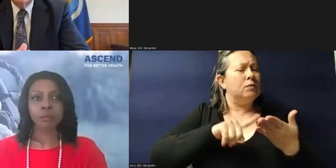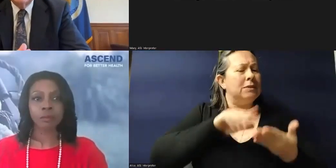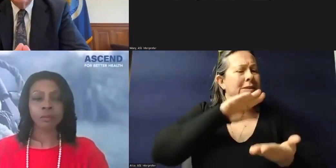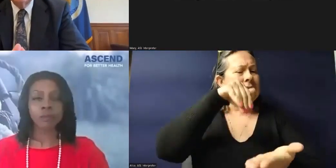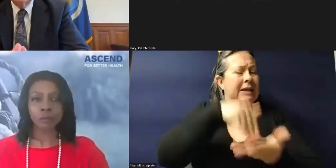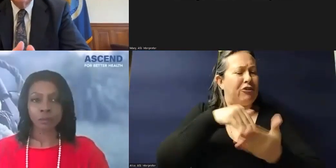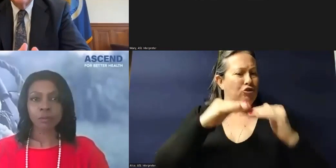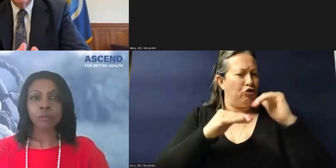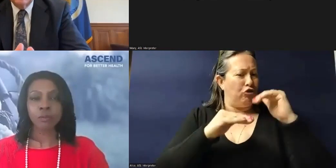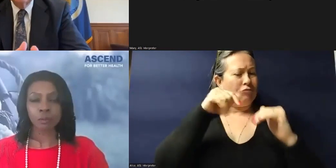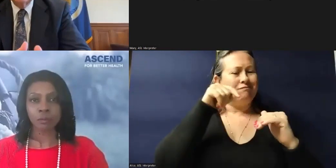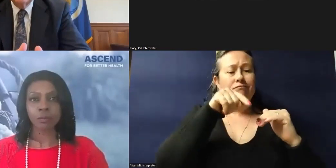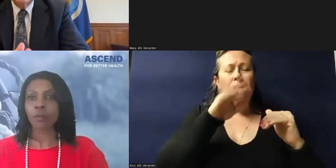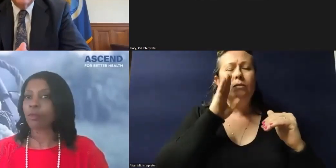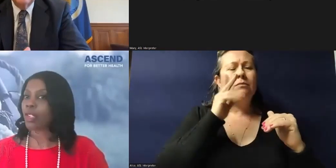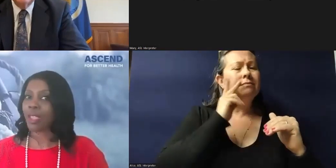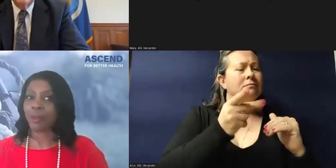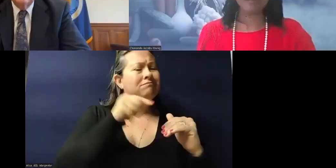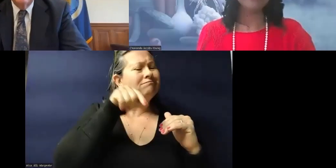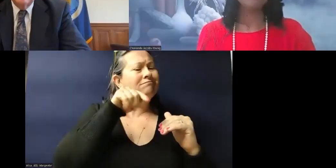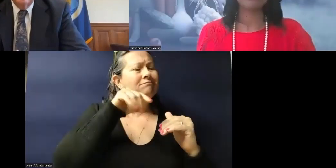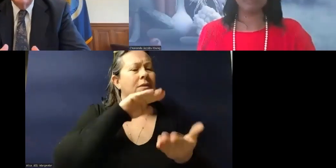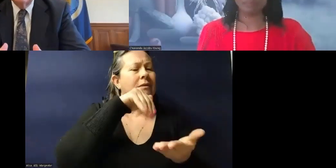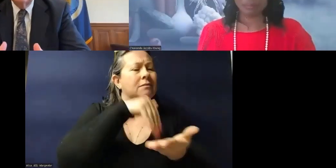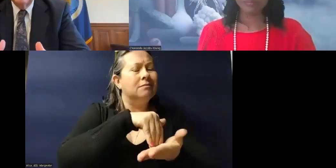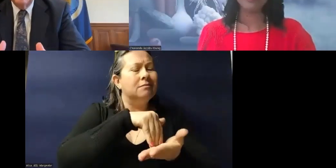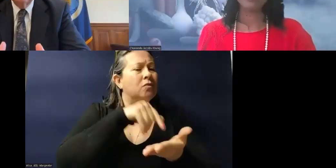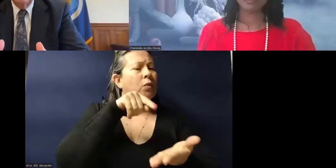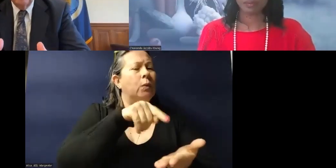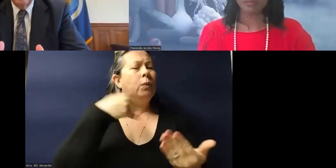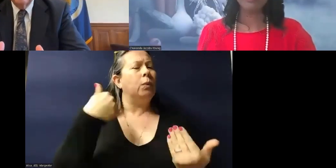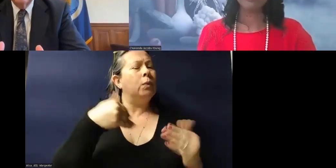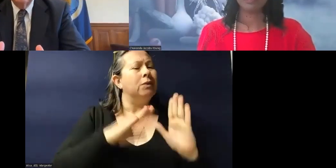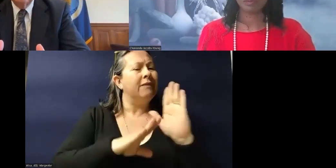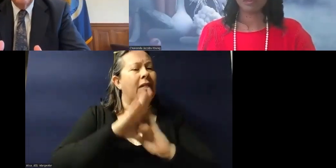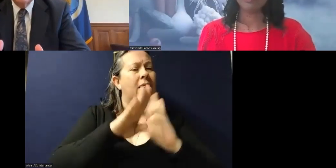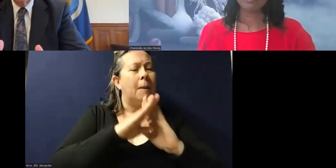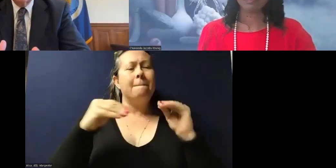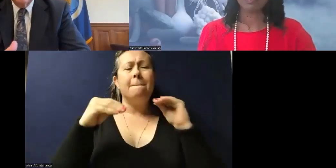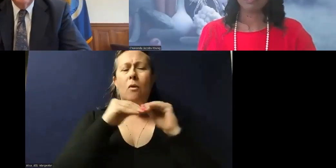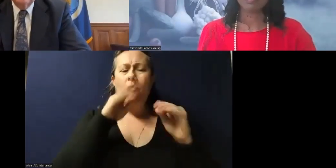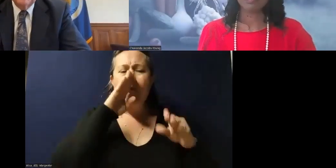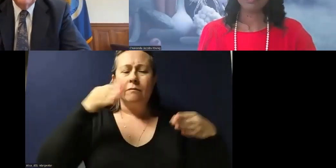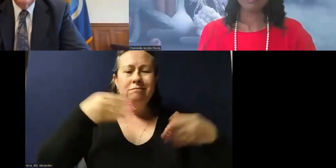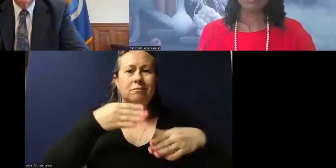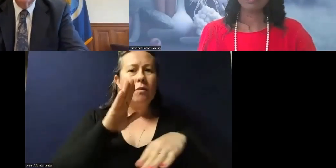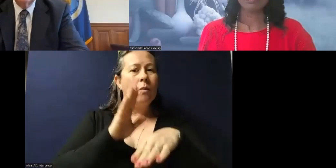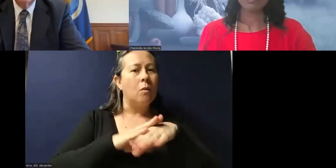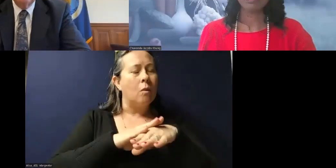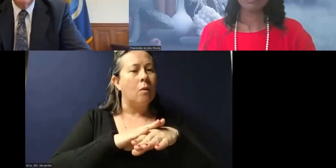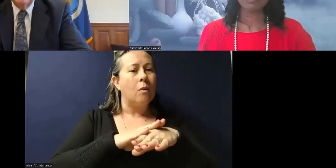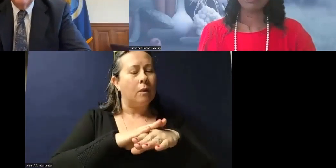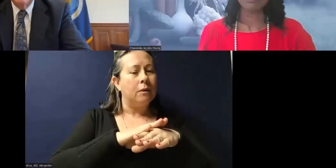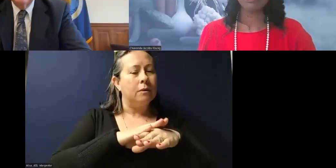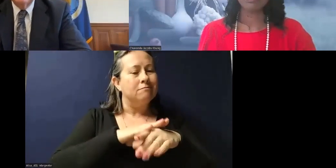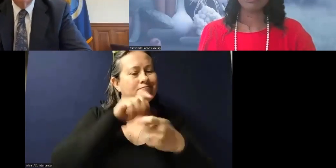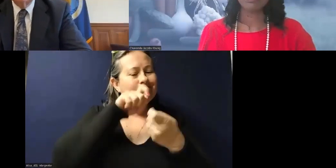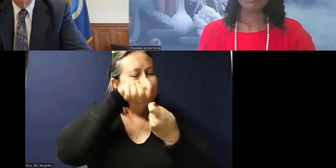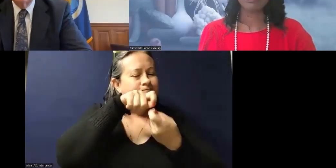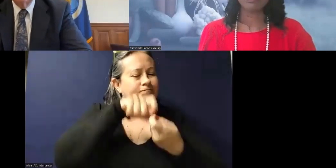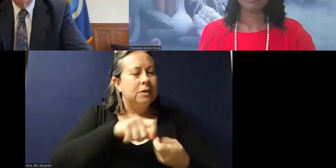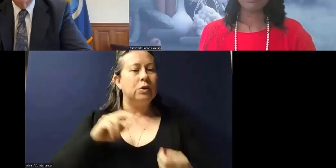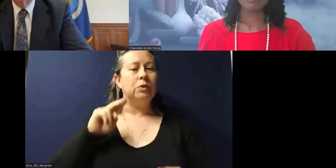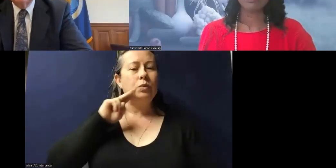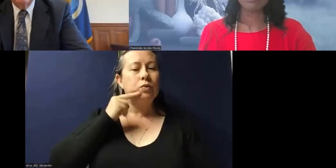we're gonna see those hubs, those centers develop more a focus on precision nutrition as